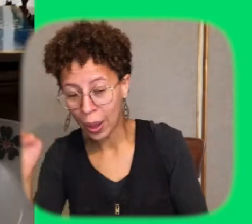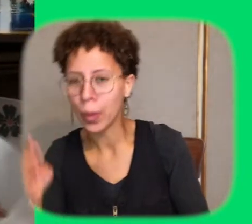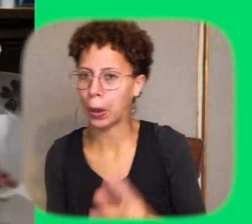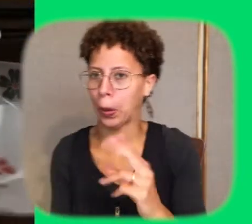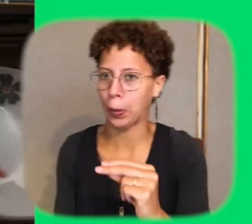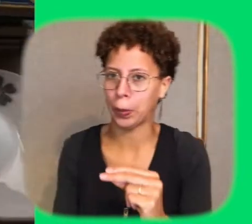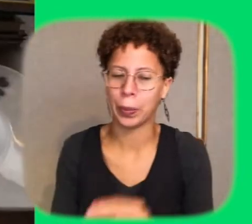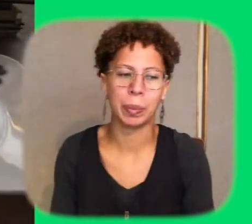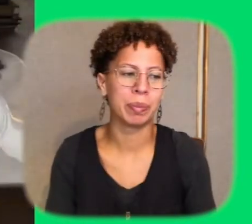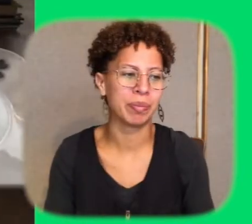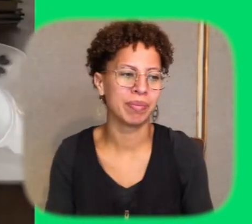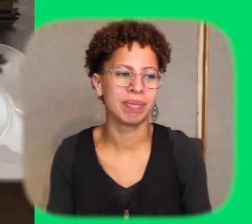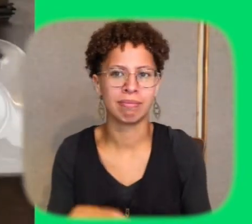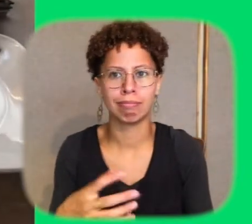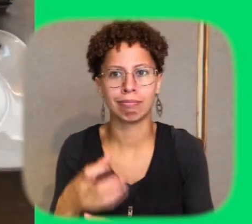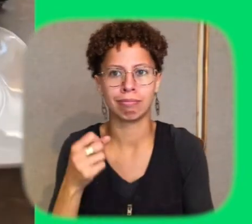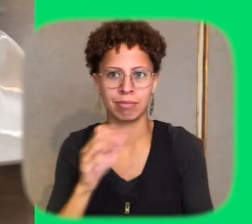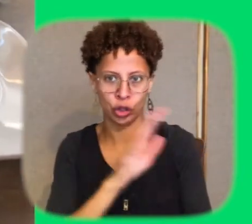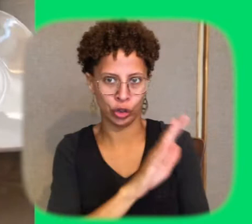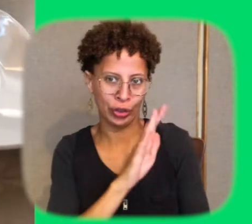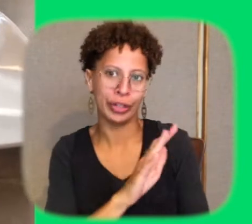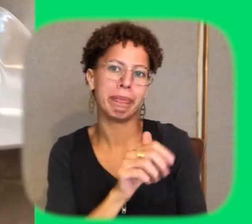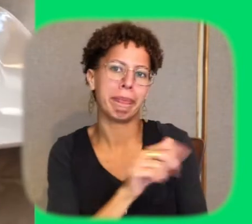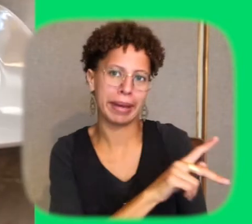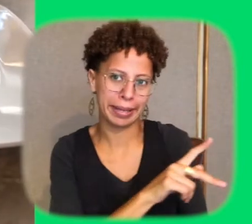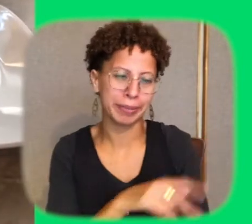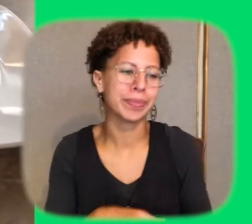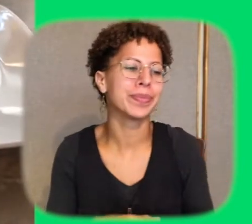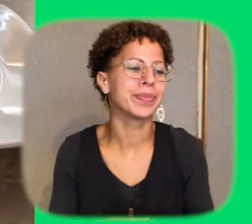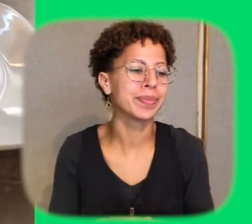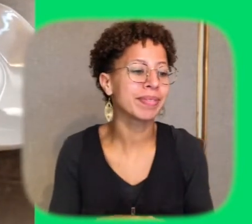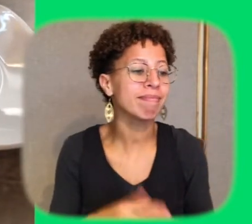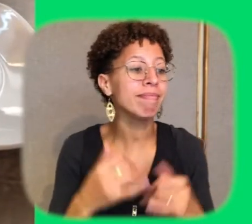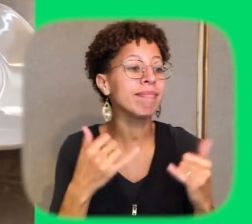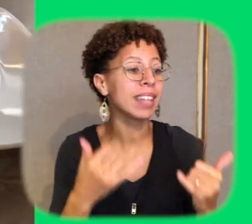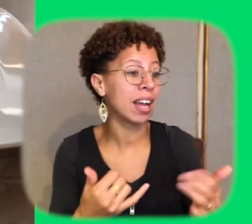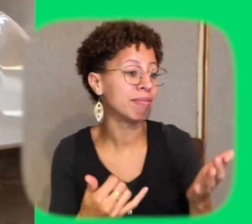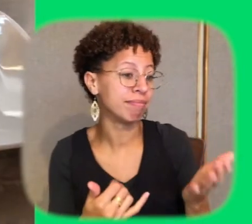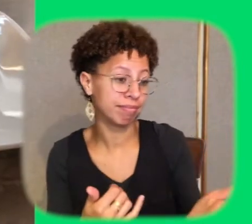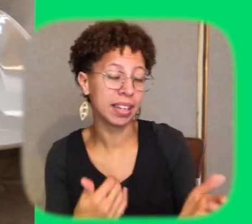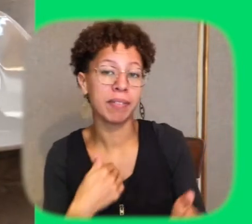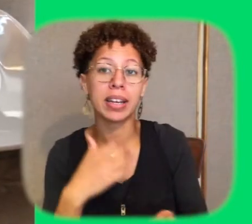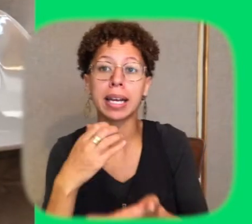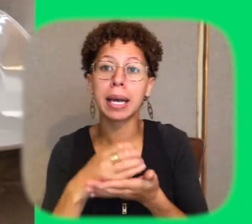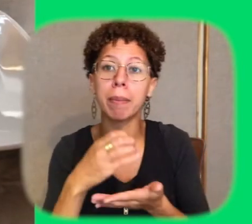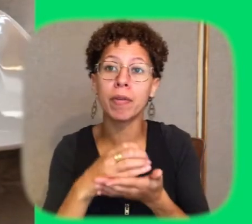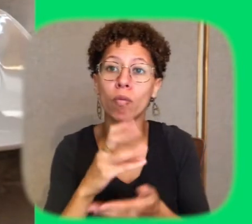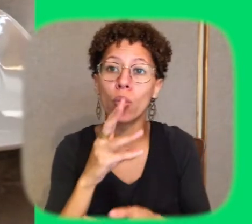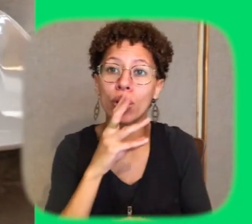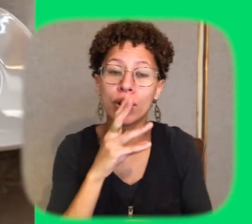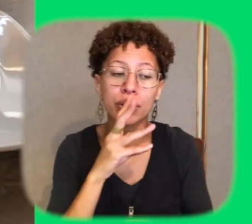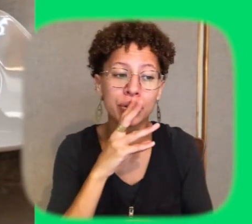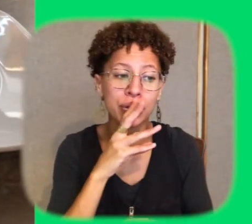Ow. Okay, so here we go. We have a cup of water. Why did you hit me in the face, Ella?